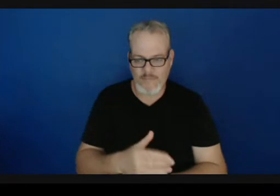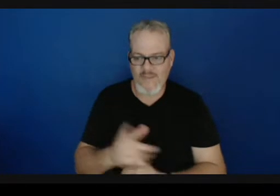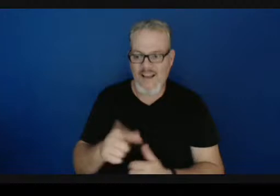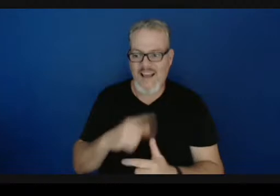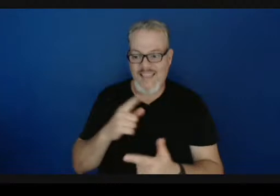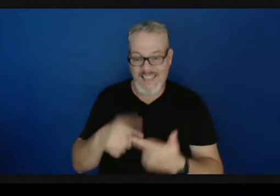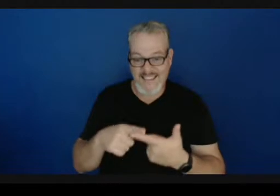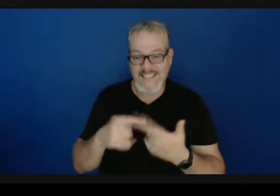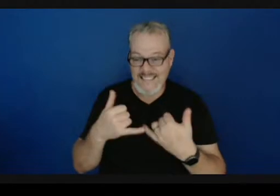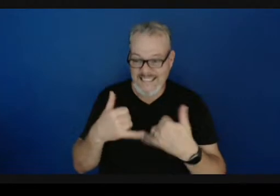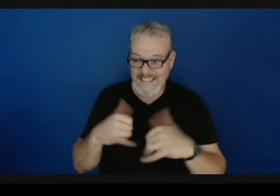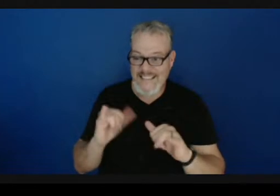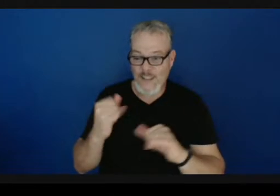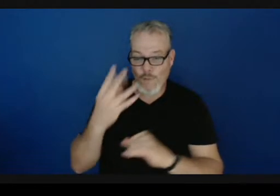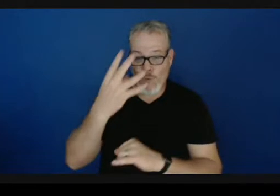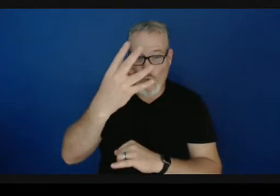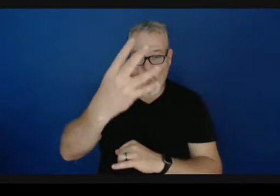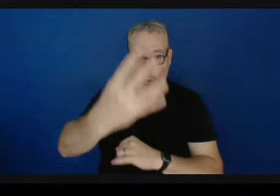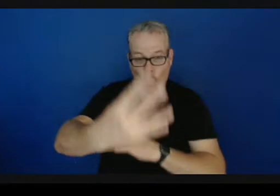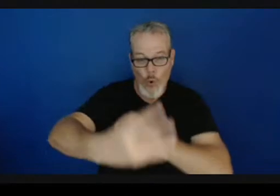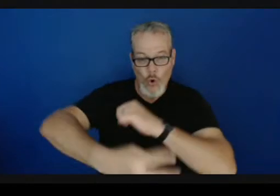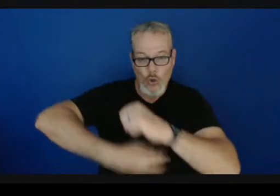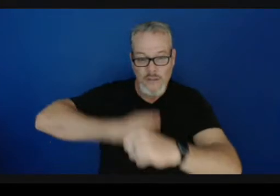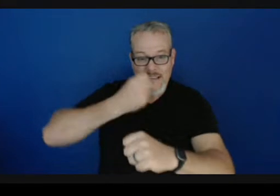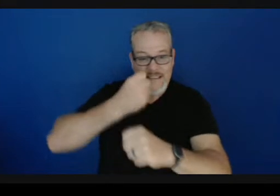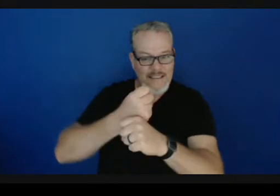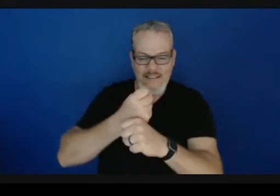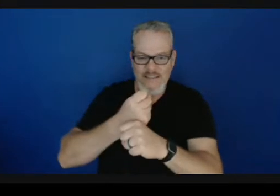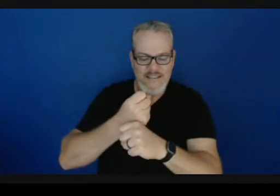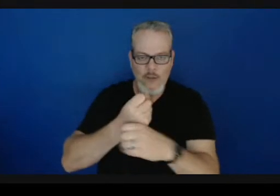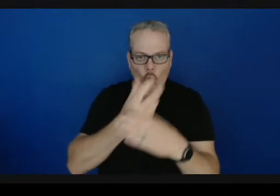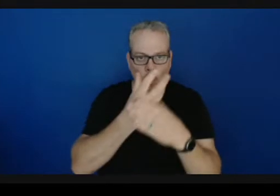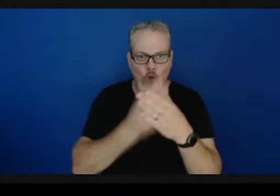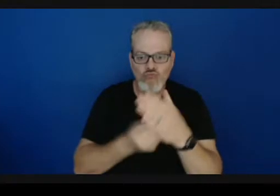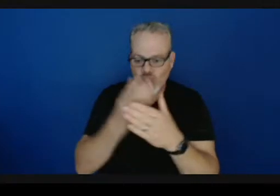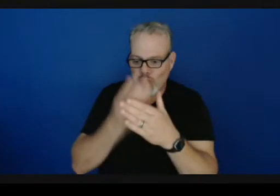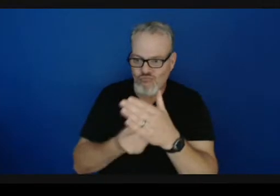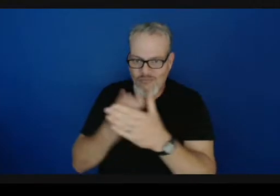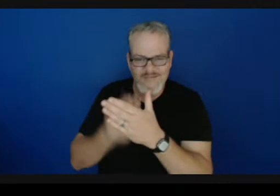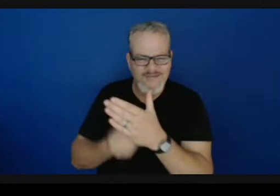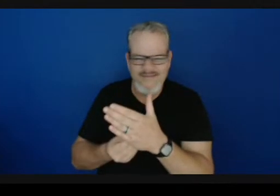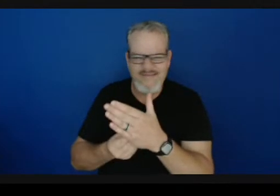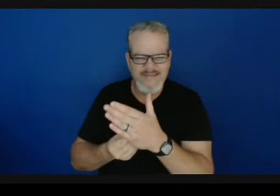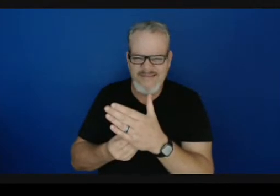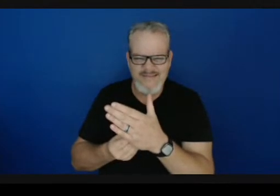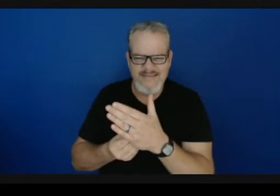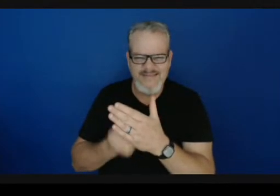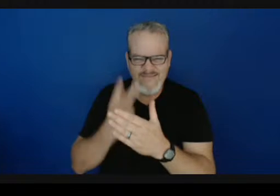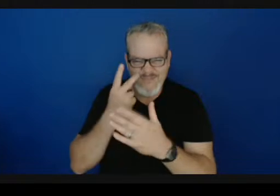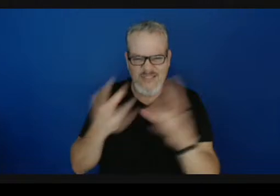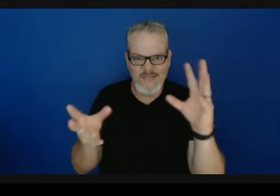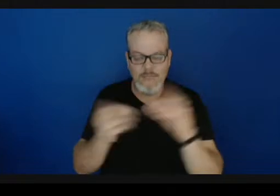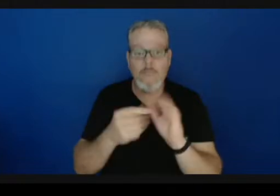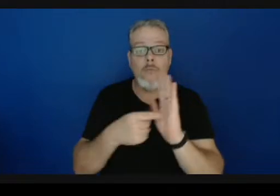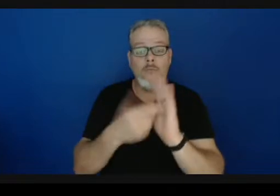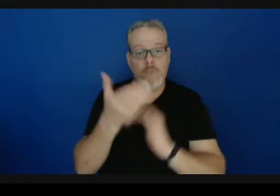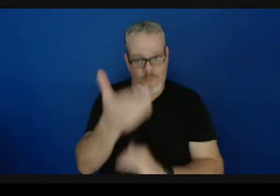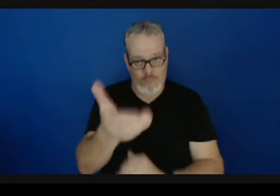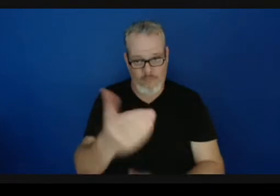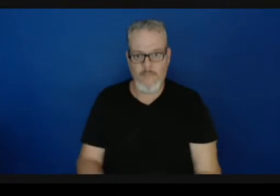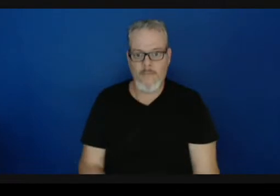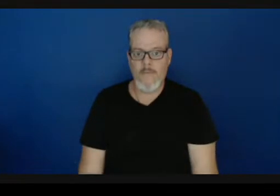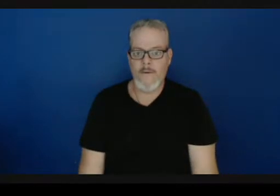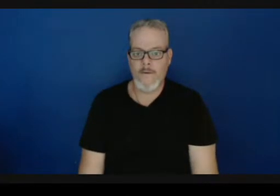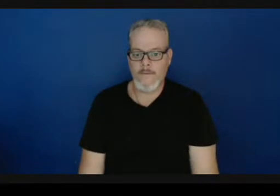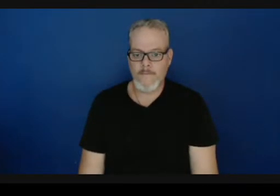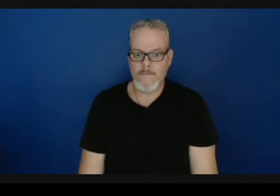going 4 years here, you don't really see some of the gaps in between. It gets smoothed a bit, but here it goes in any case.